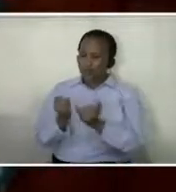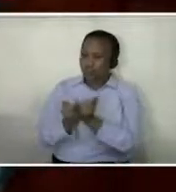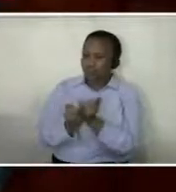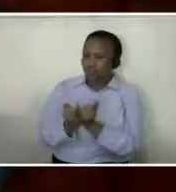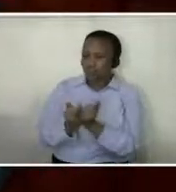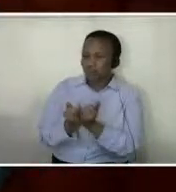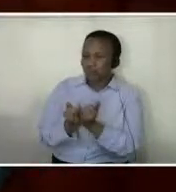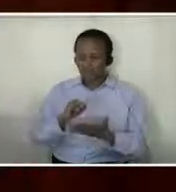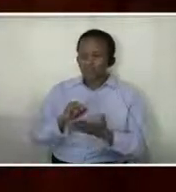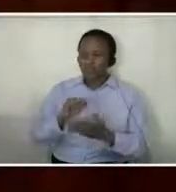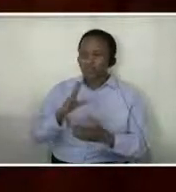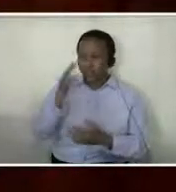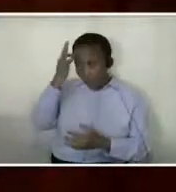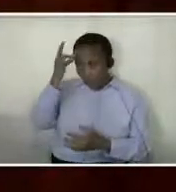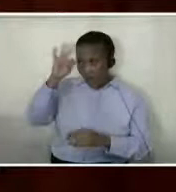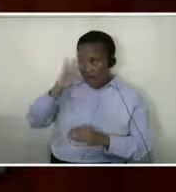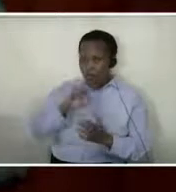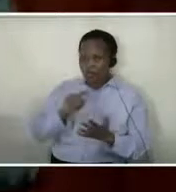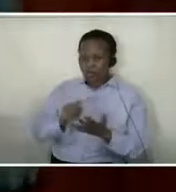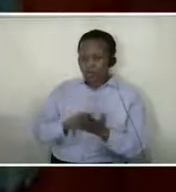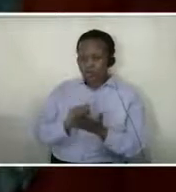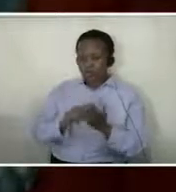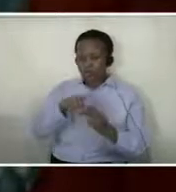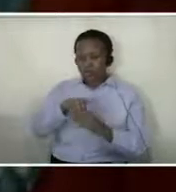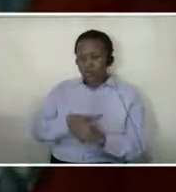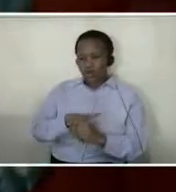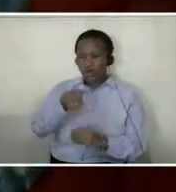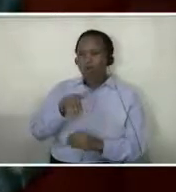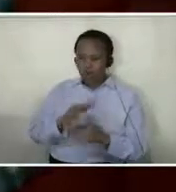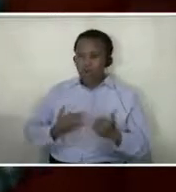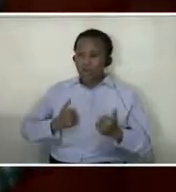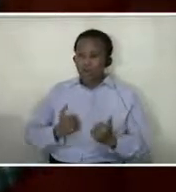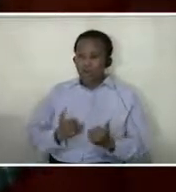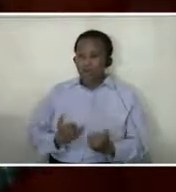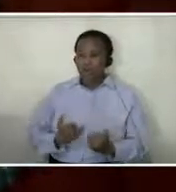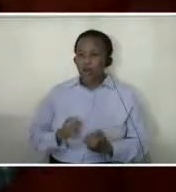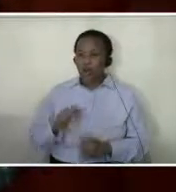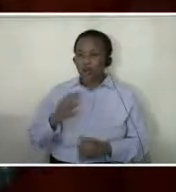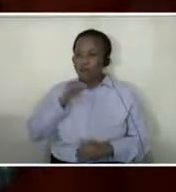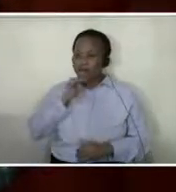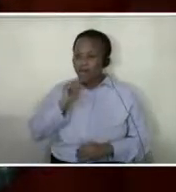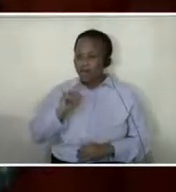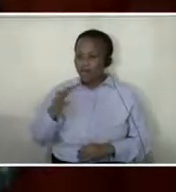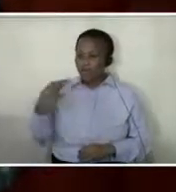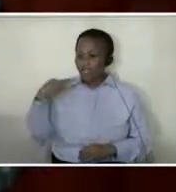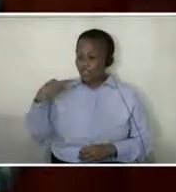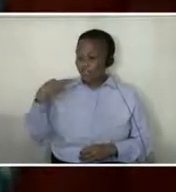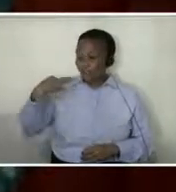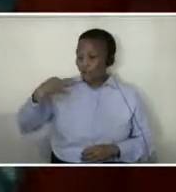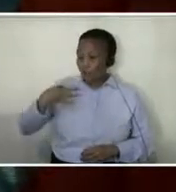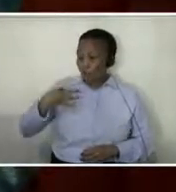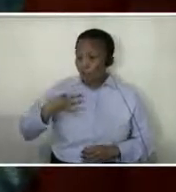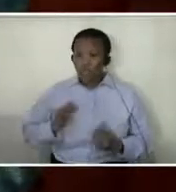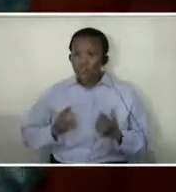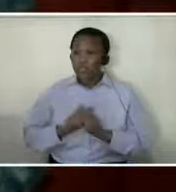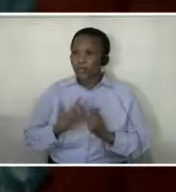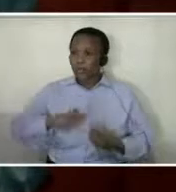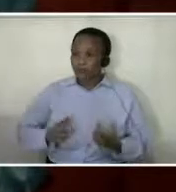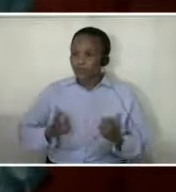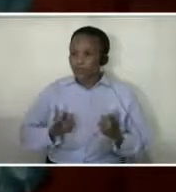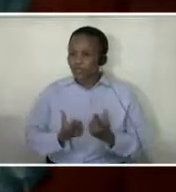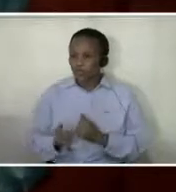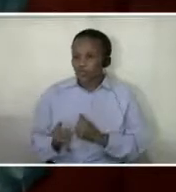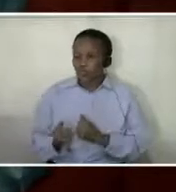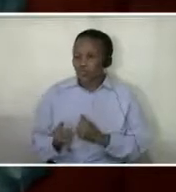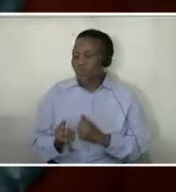govern. Prevalence of coalitions is therefore not a voluntary will of any party